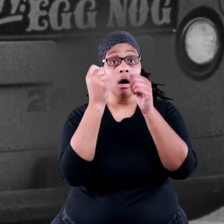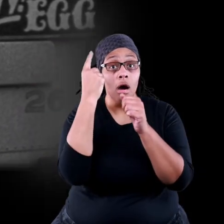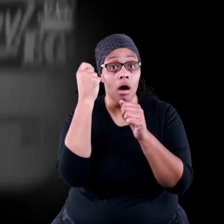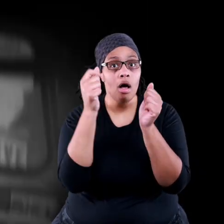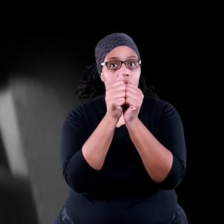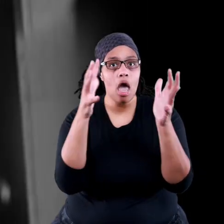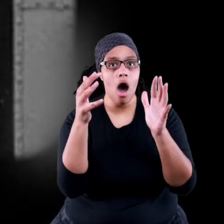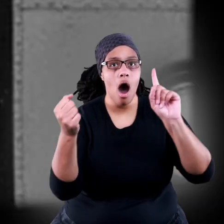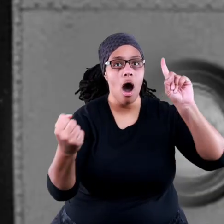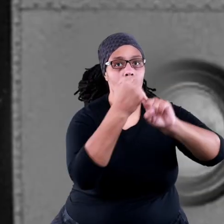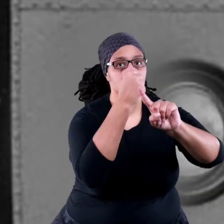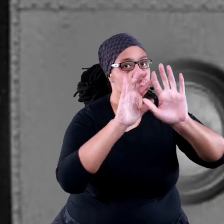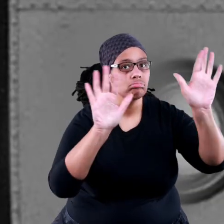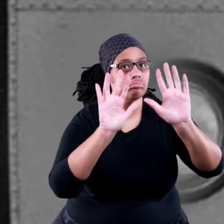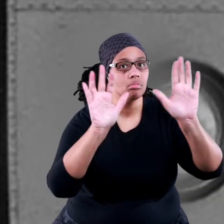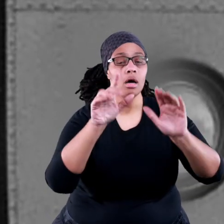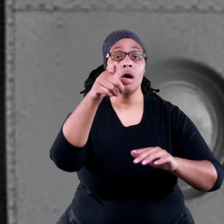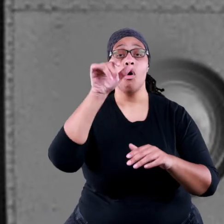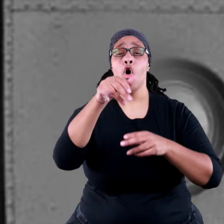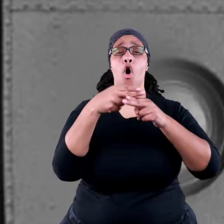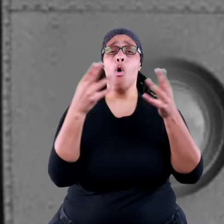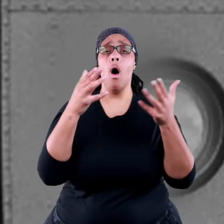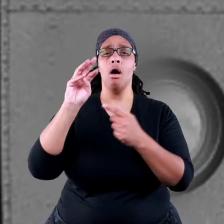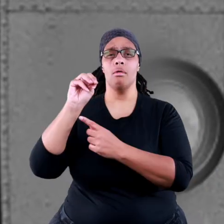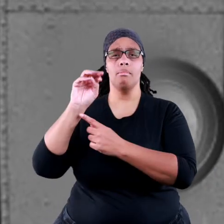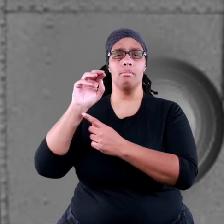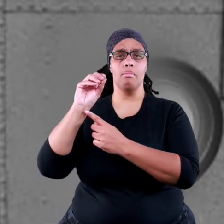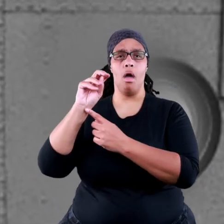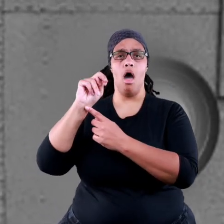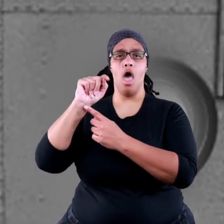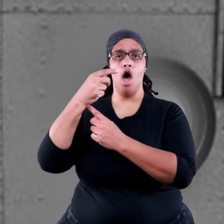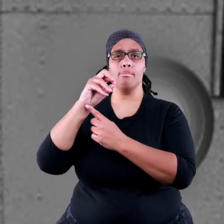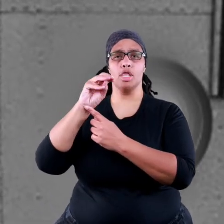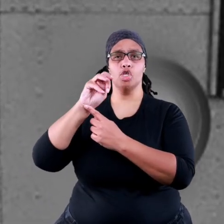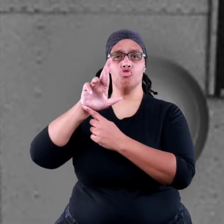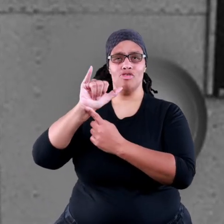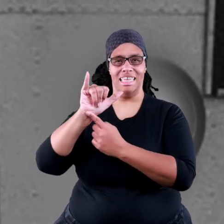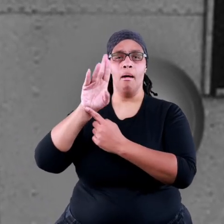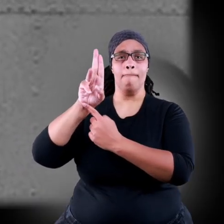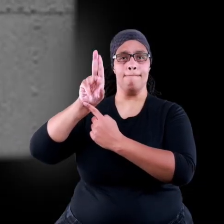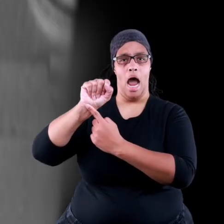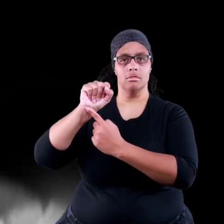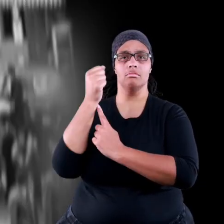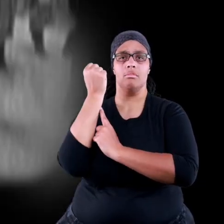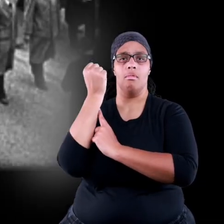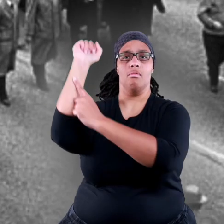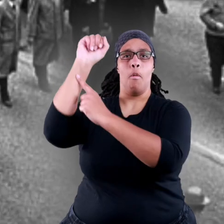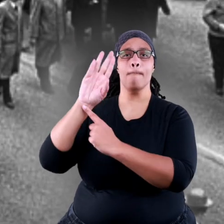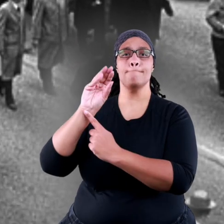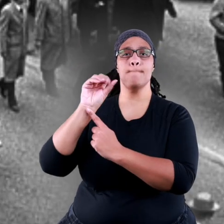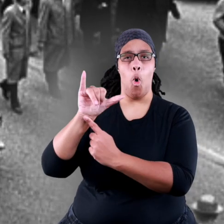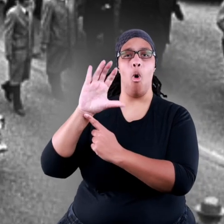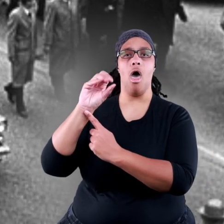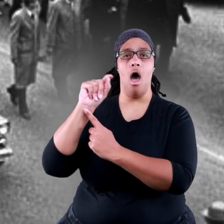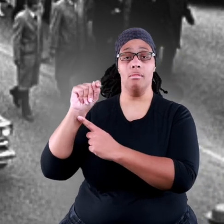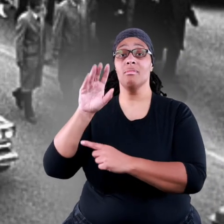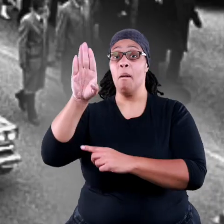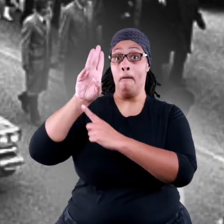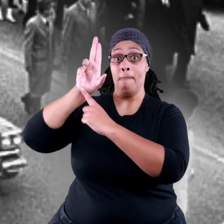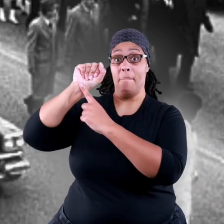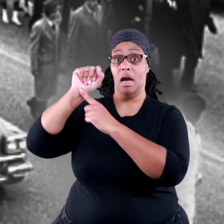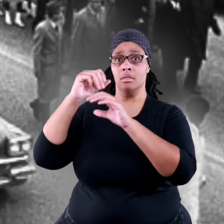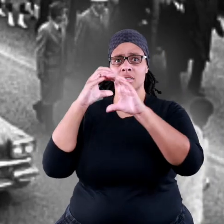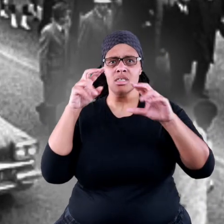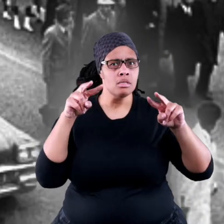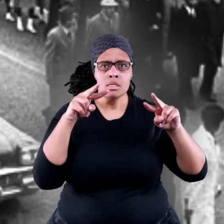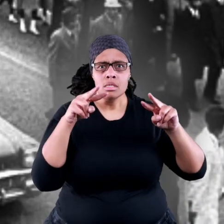protest peacefully and without violence. This was the Montgomery bus boycott, and the bus company lost a